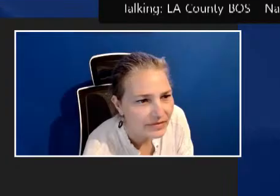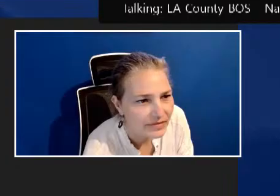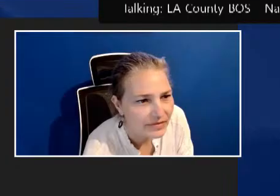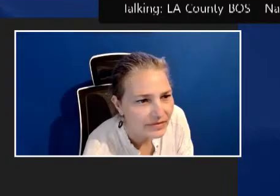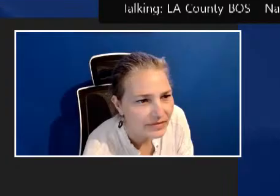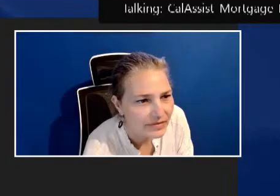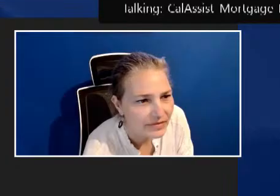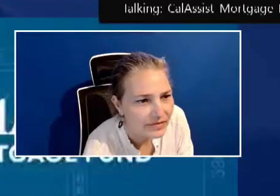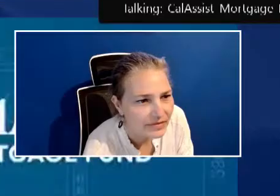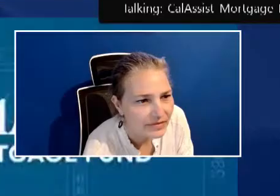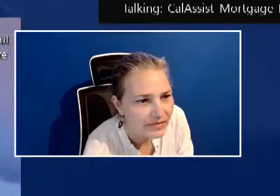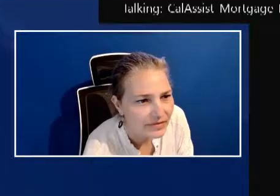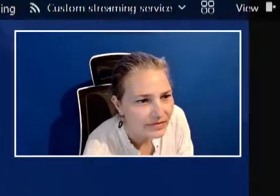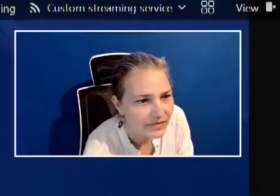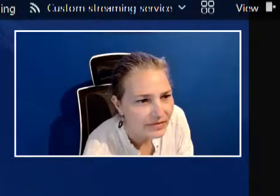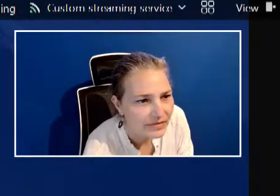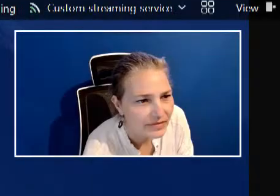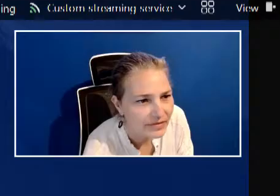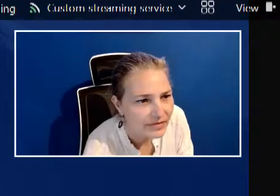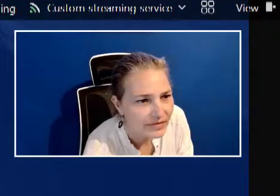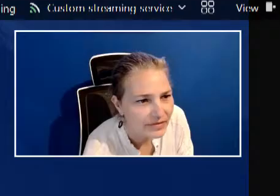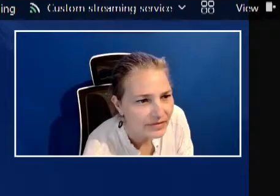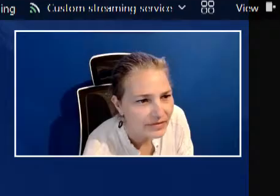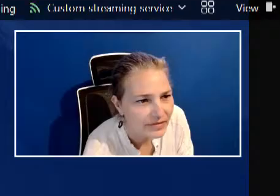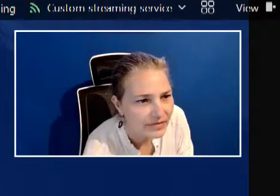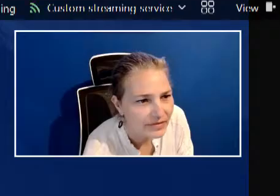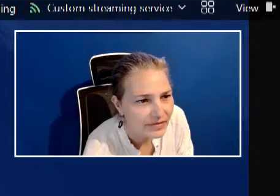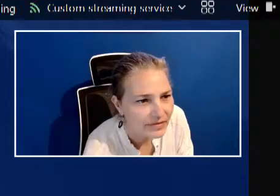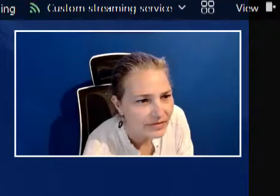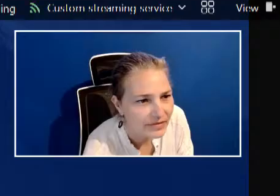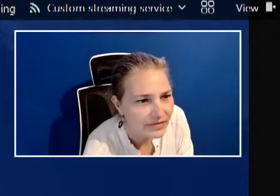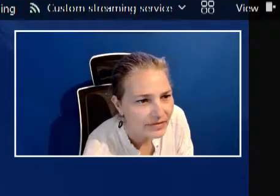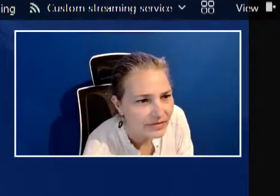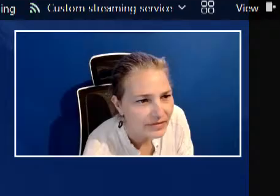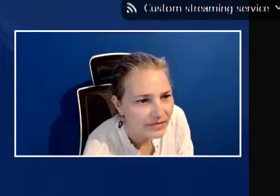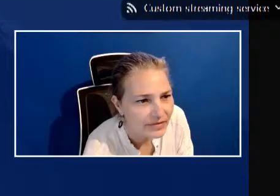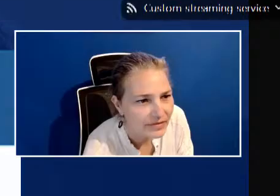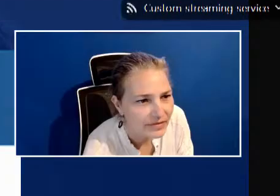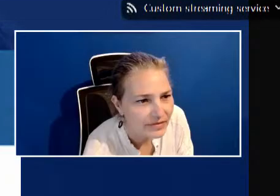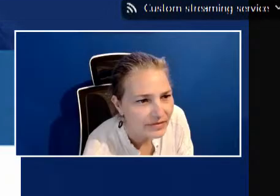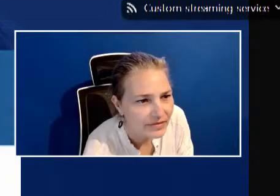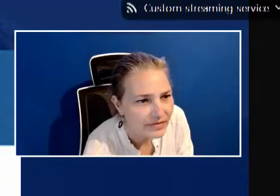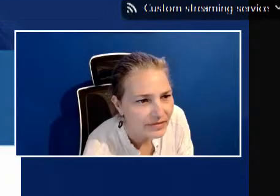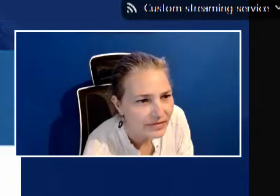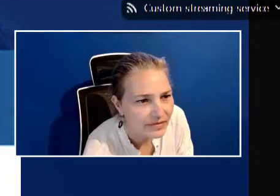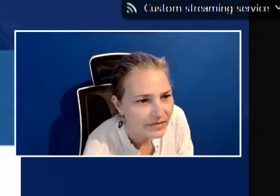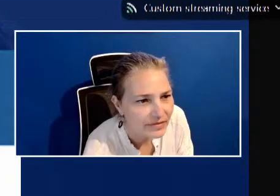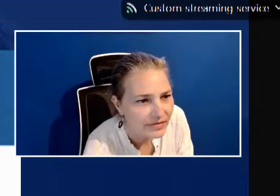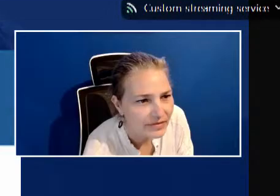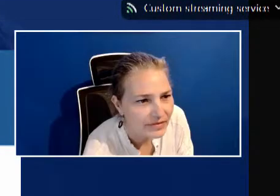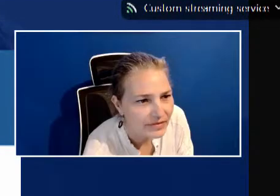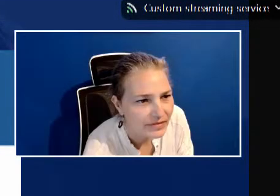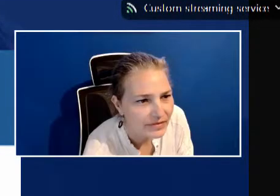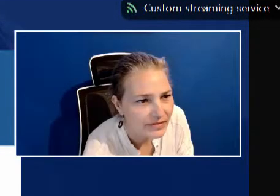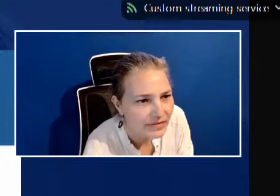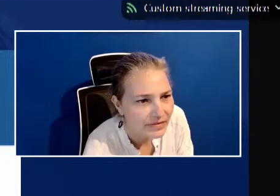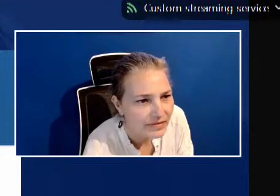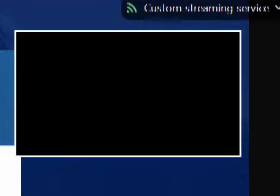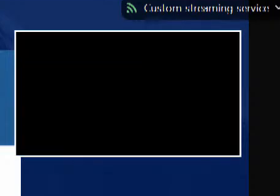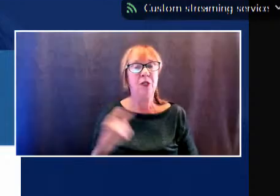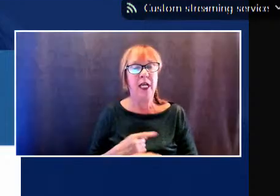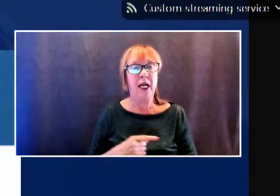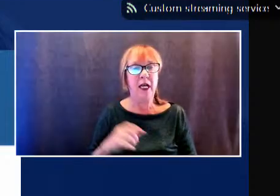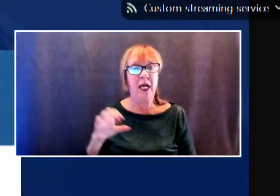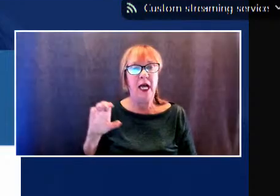yours. Thank you. I do have a slide for everyone. Thank you for having me here today.